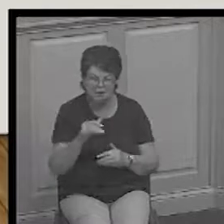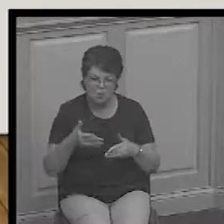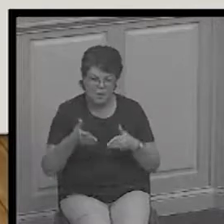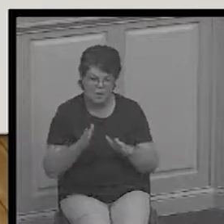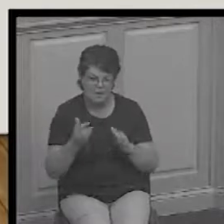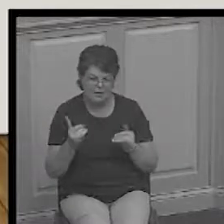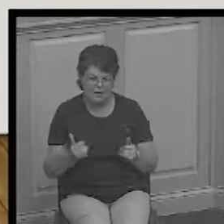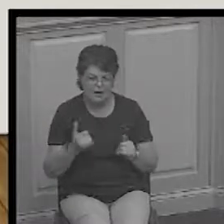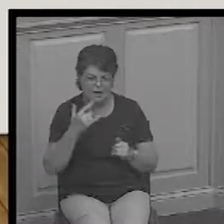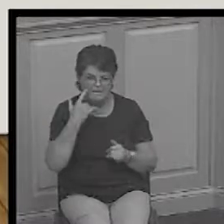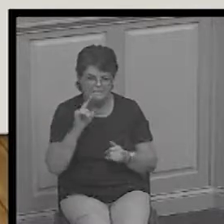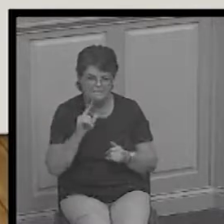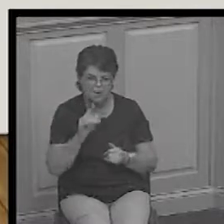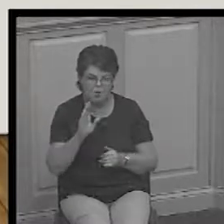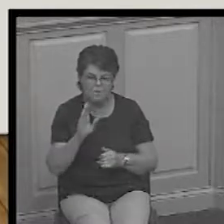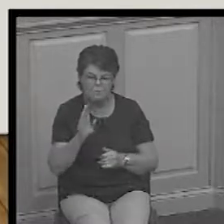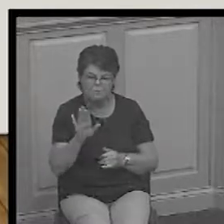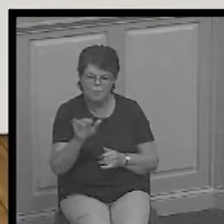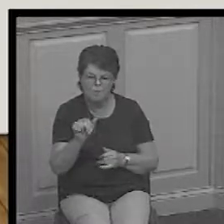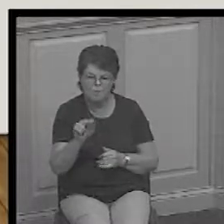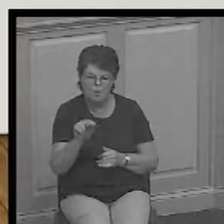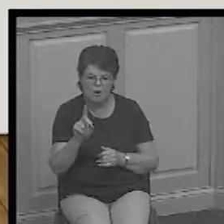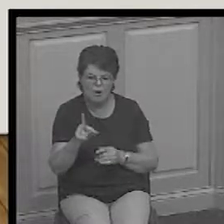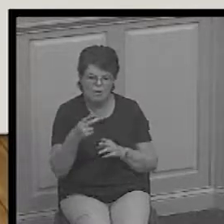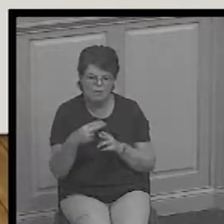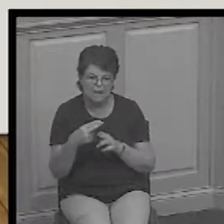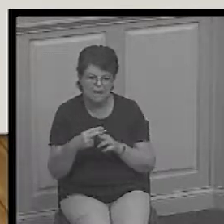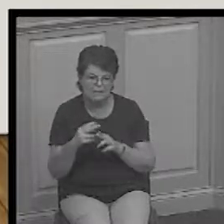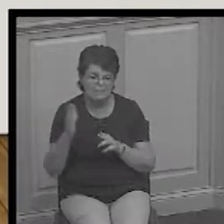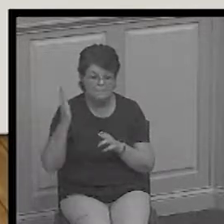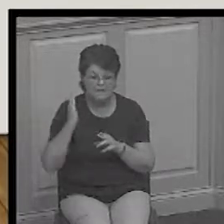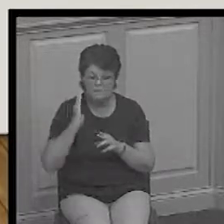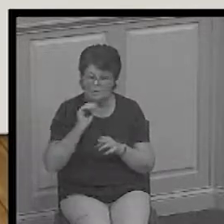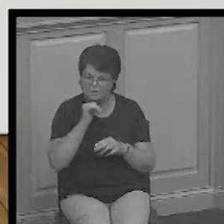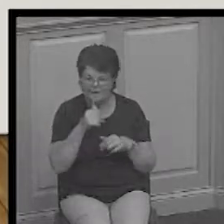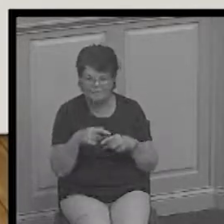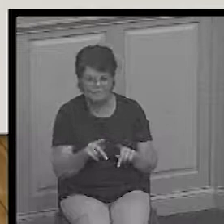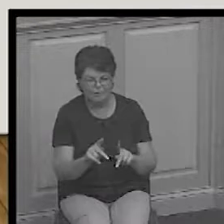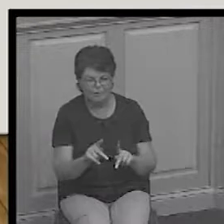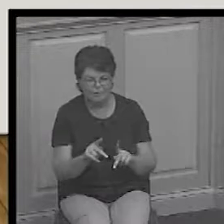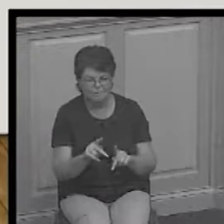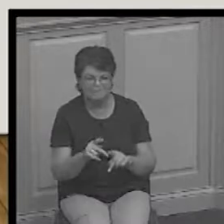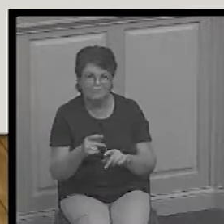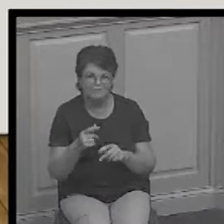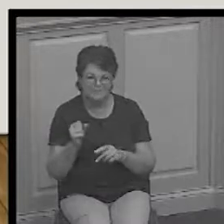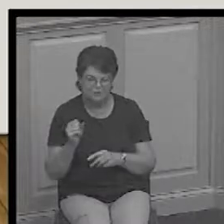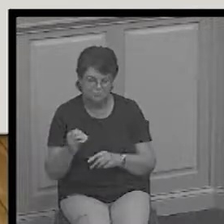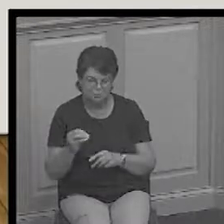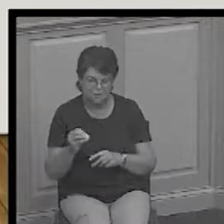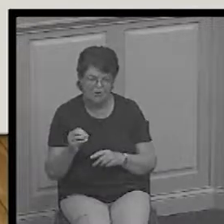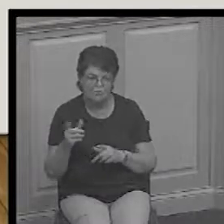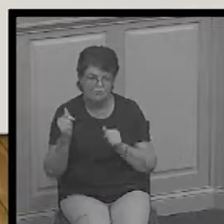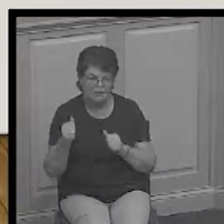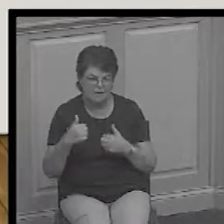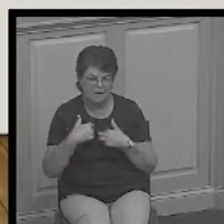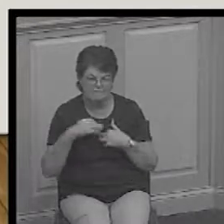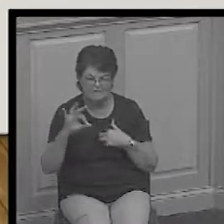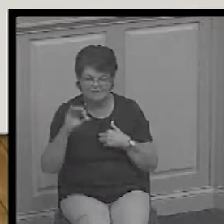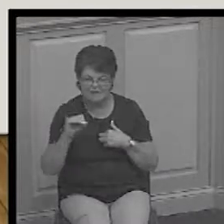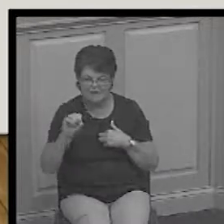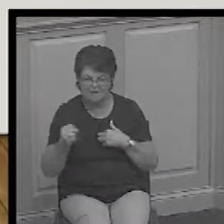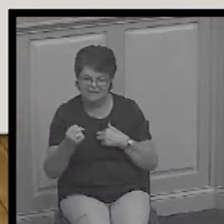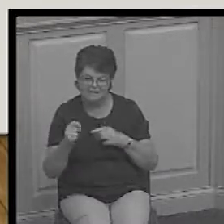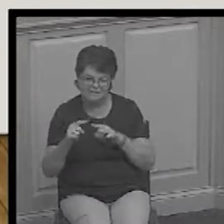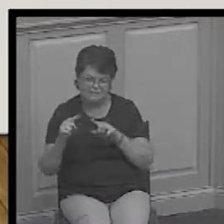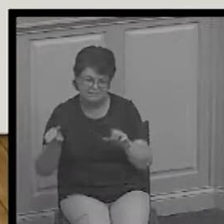now for brand names we didn't allow before. So Ernst could have a Nike sign in the window you couldn't